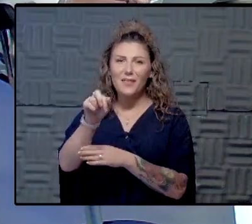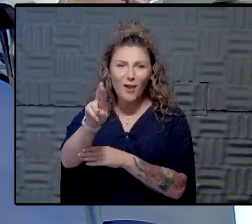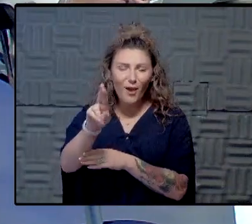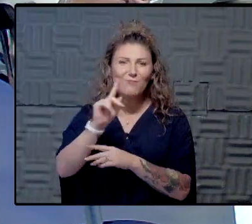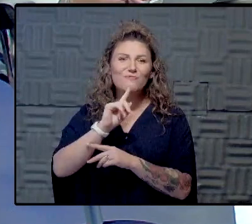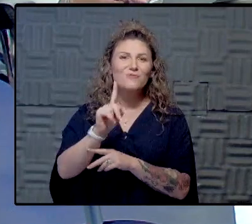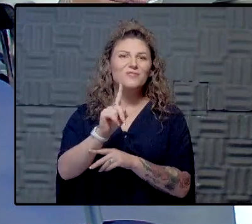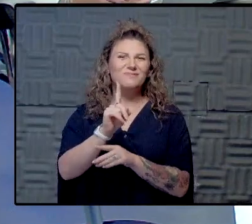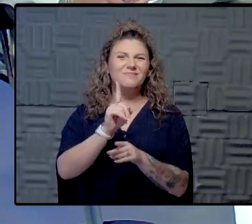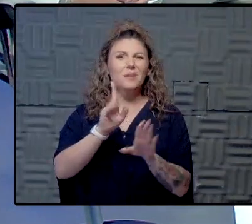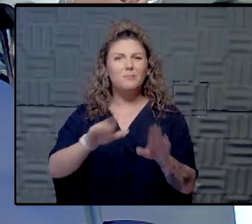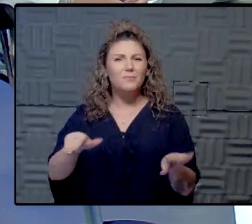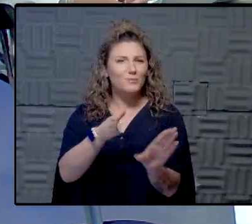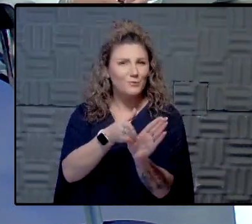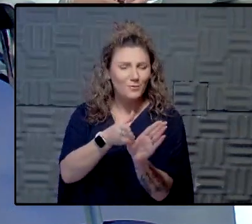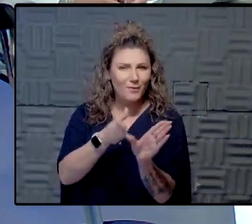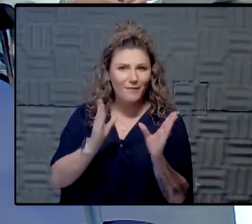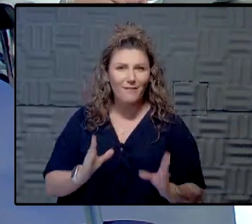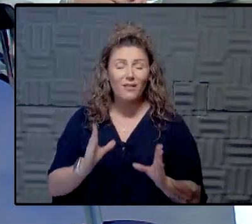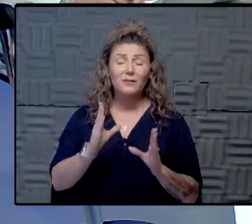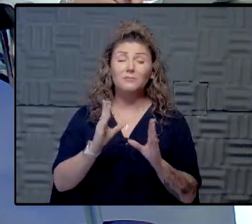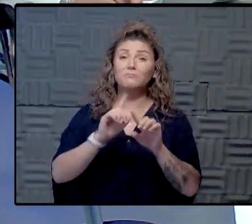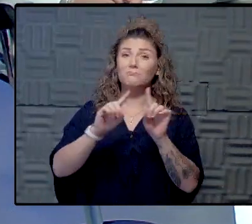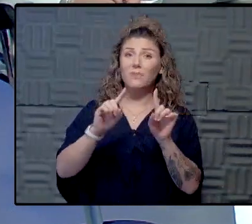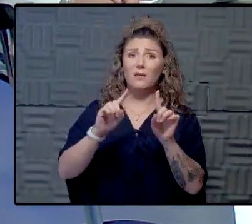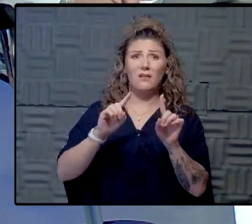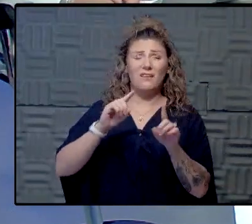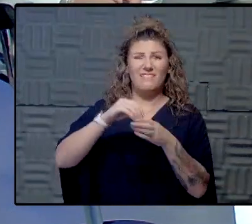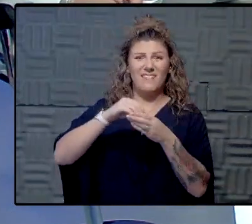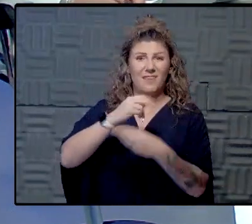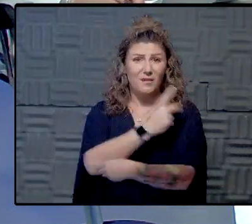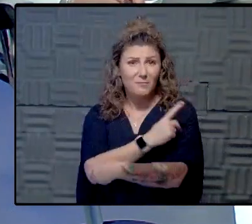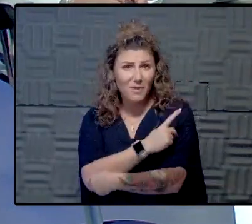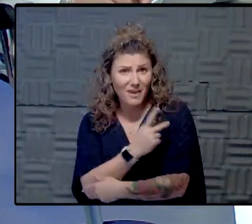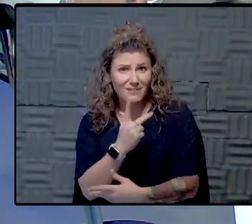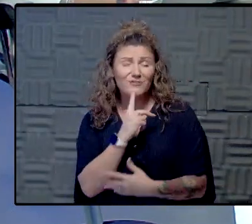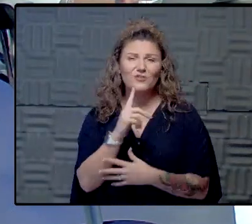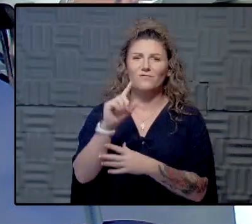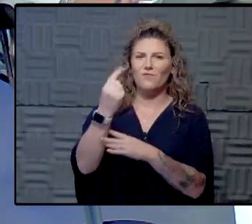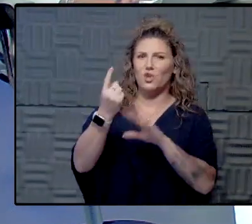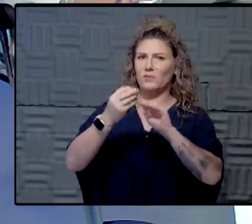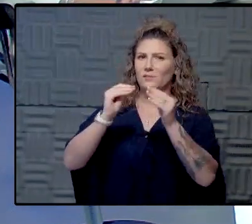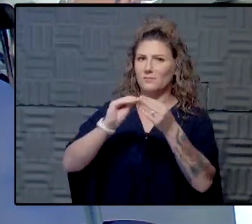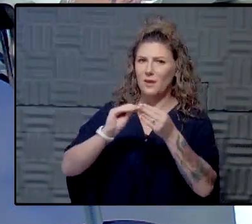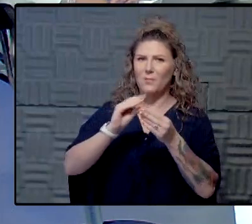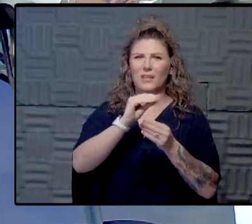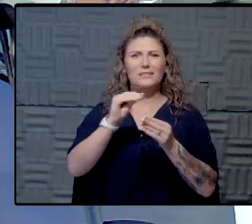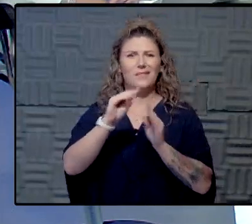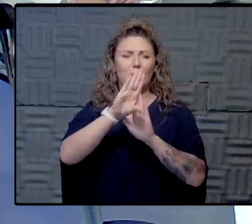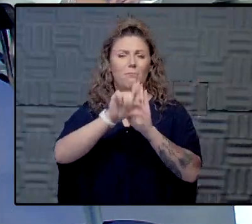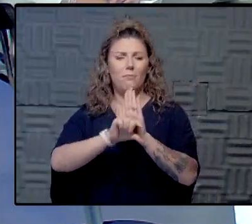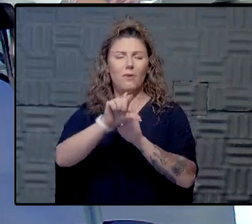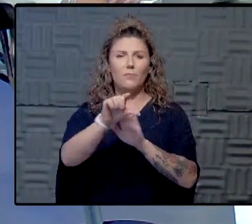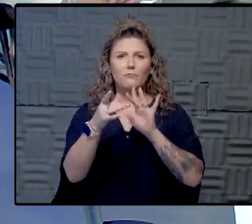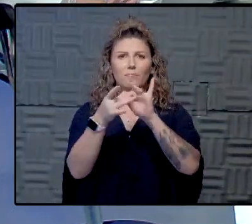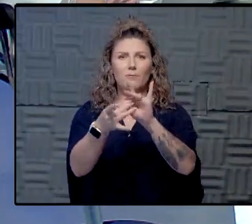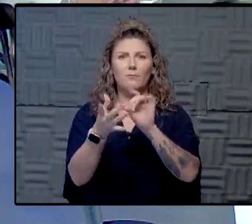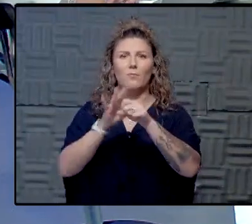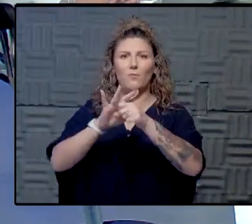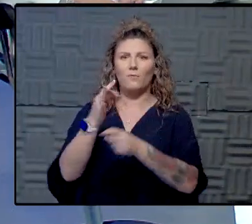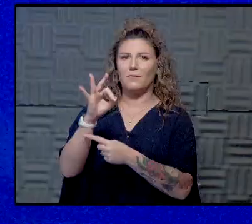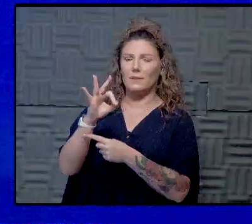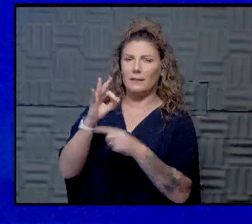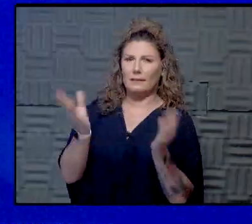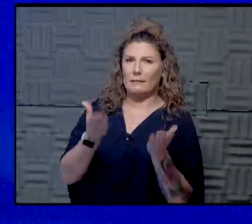just a moment, but first, let's look at our inpatient numbers, including some demographics around the COVID-19 infections that we have